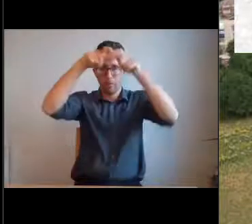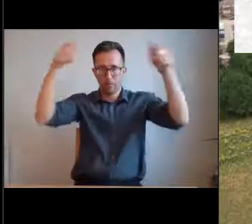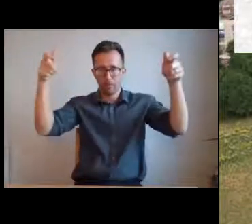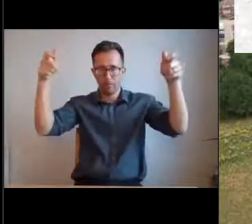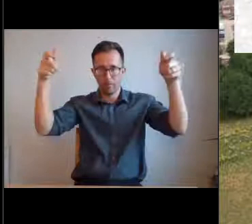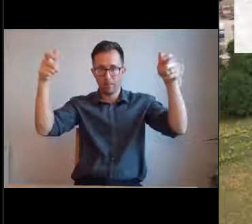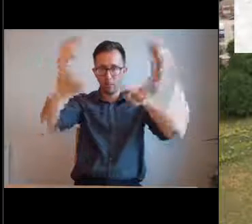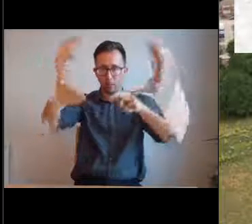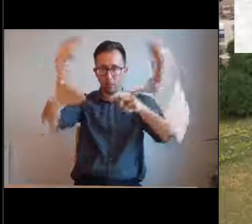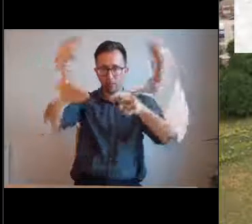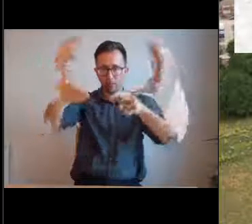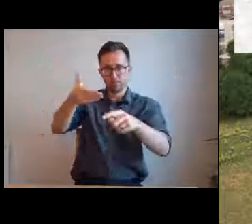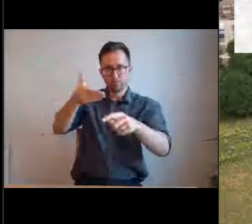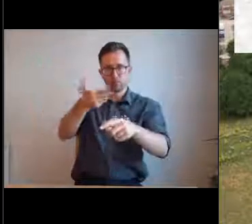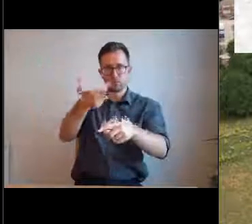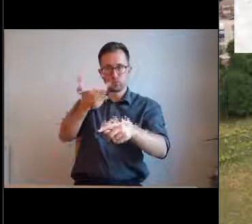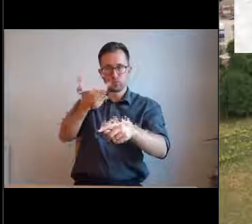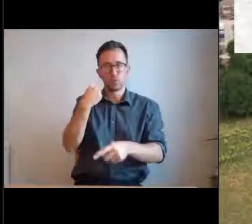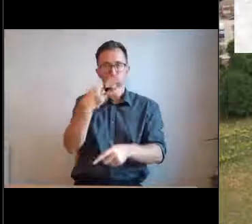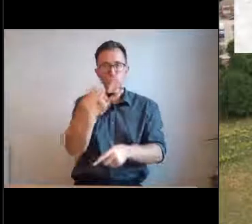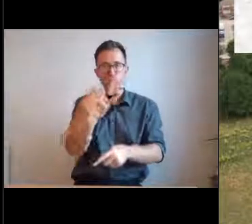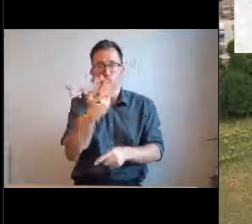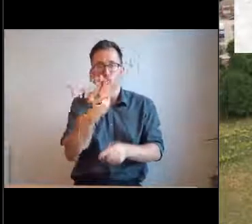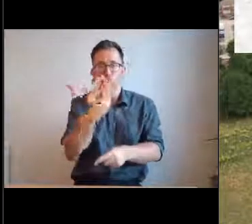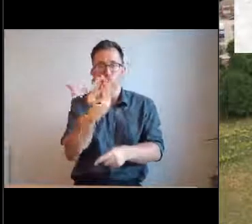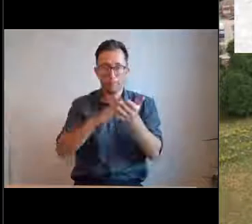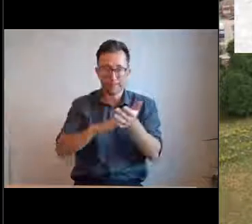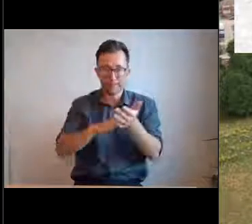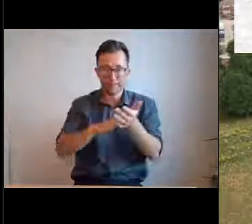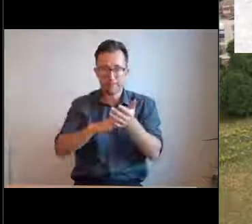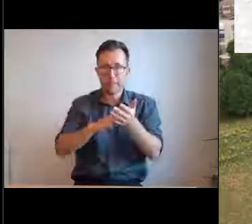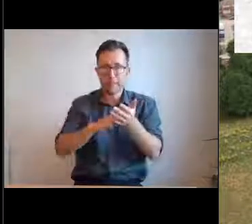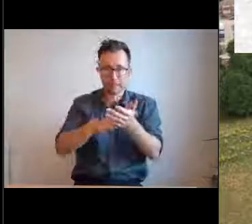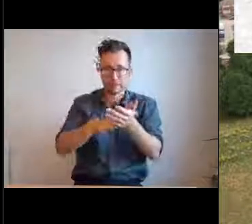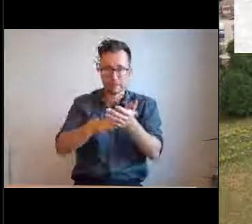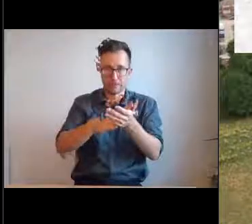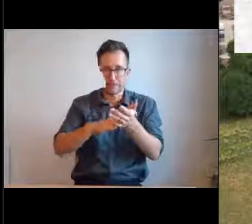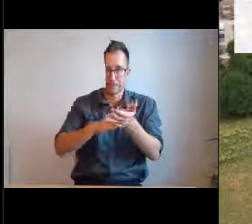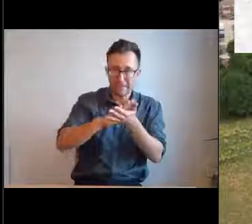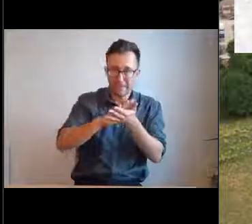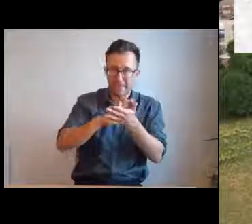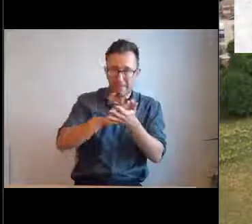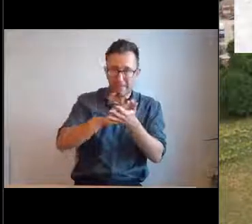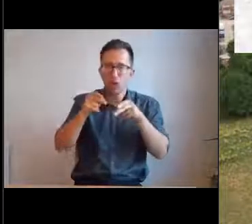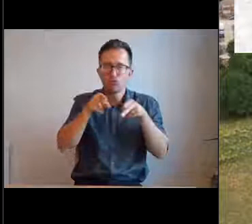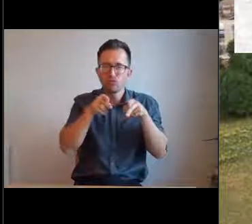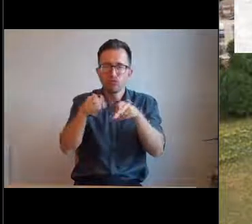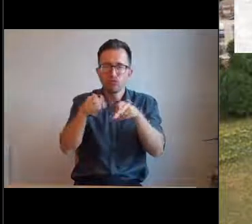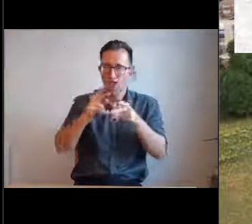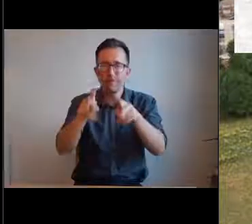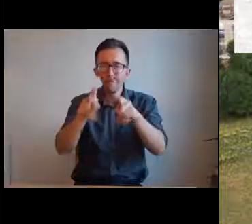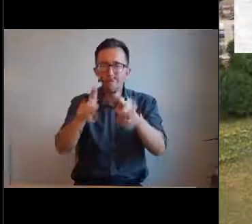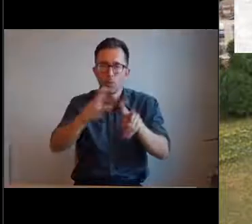metres to the south. This means it will move away from Riverview Park and closer to Thong.